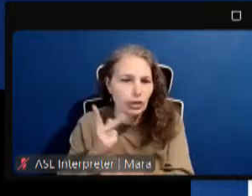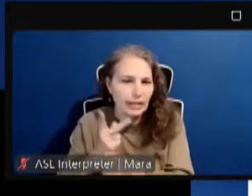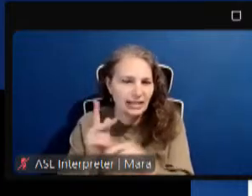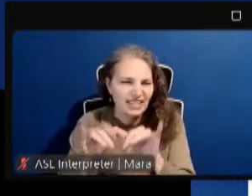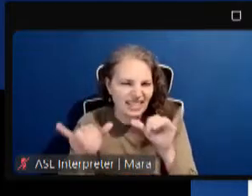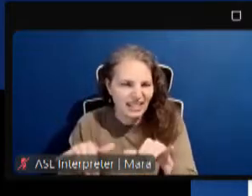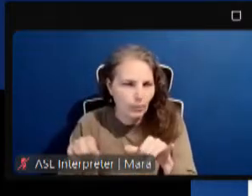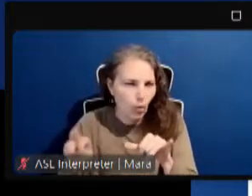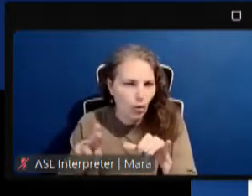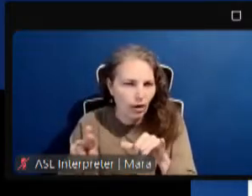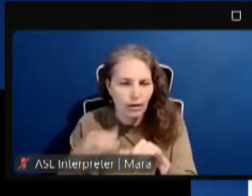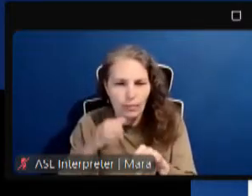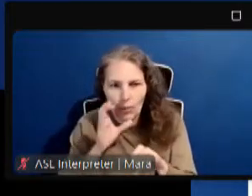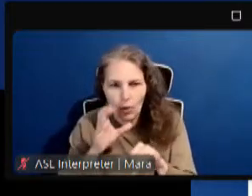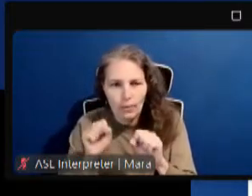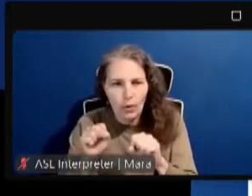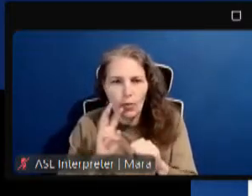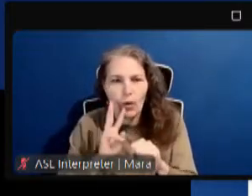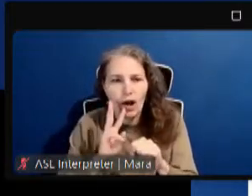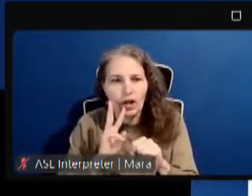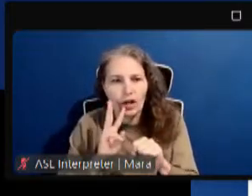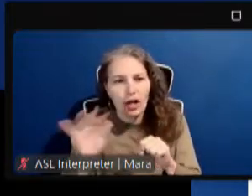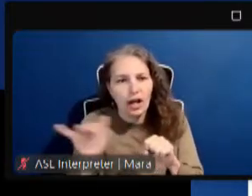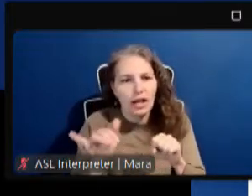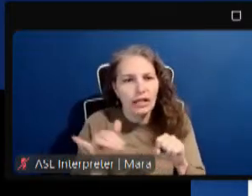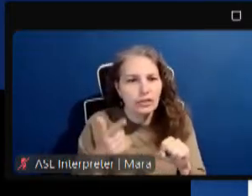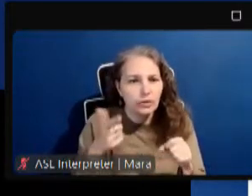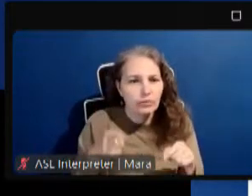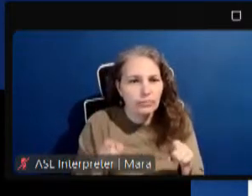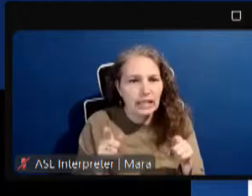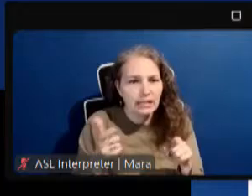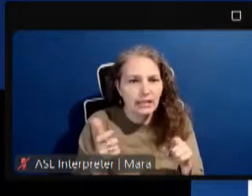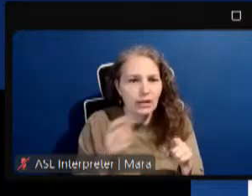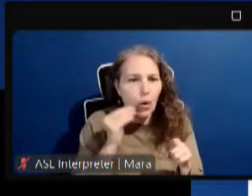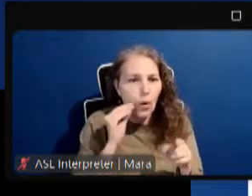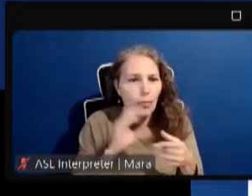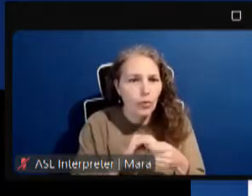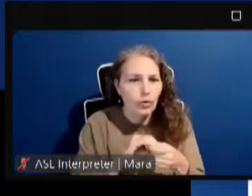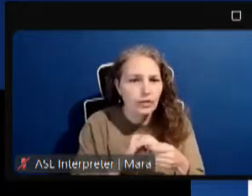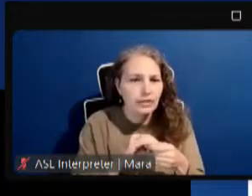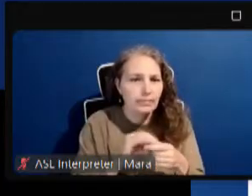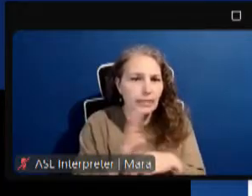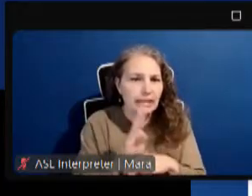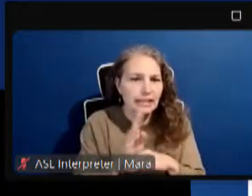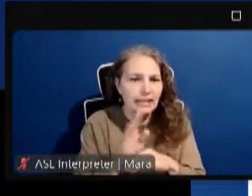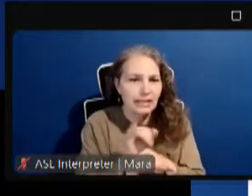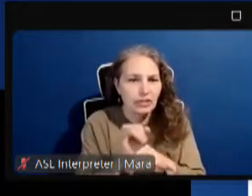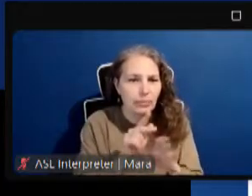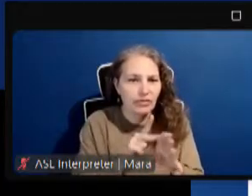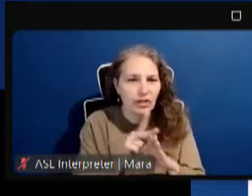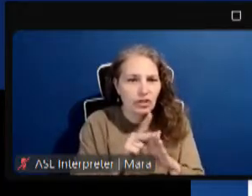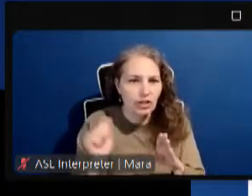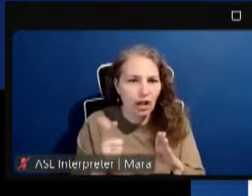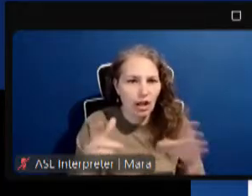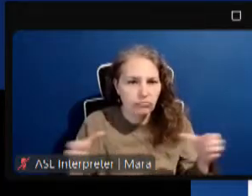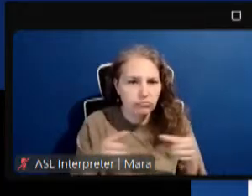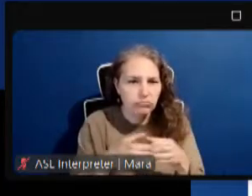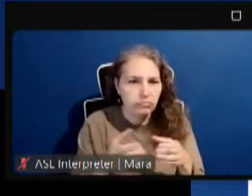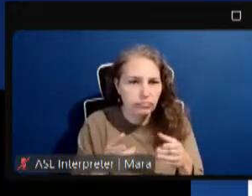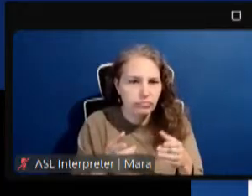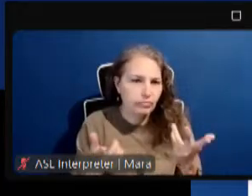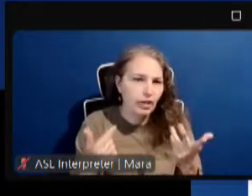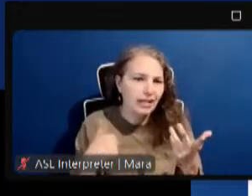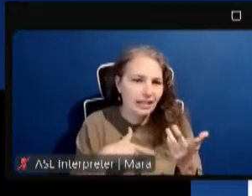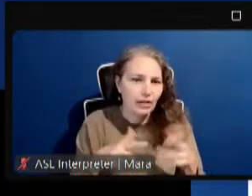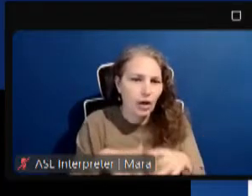to assist homeowners and building industry professionals through the rebuilding process, we're hosting a series of Rebuild Together workshops. So if you wouldn't mind